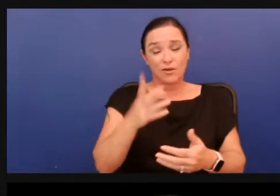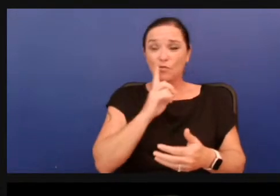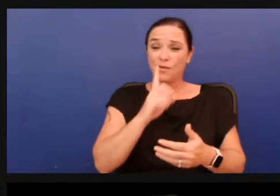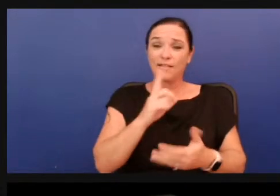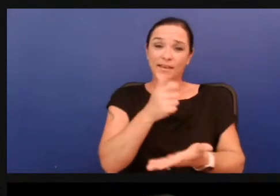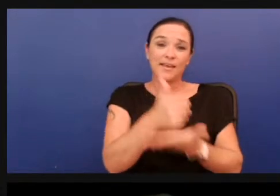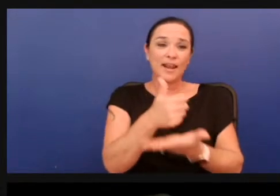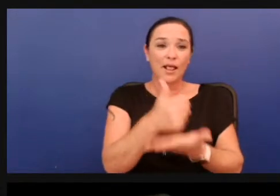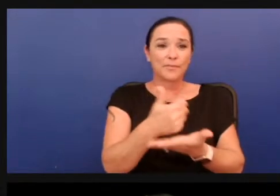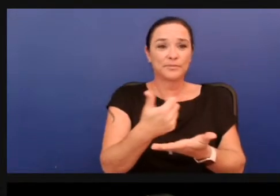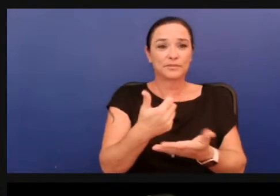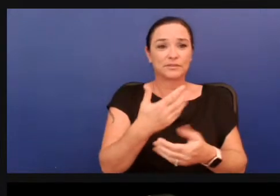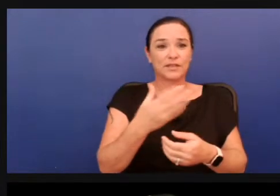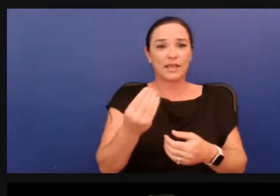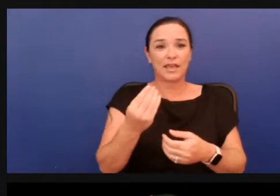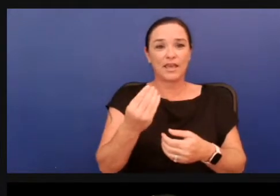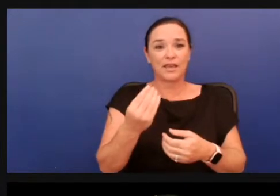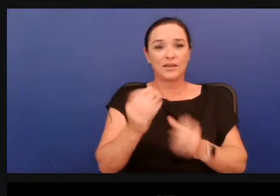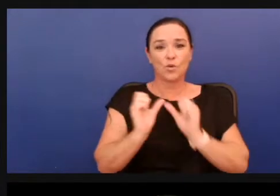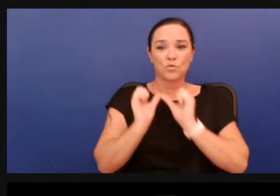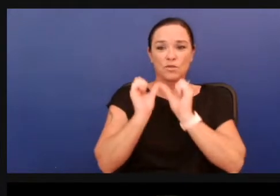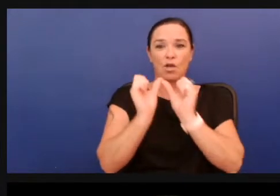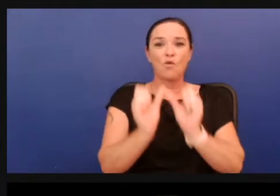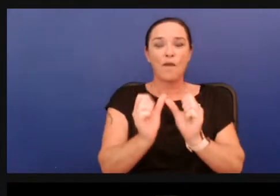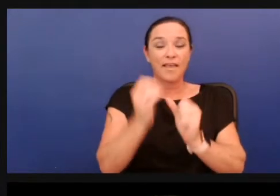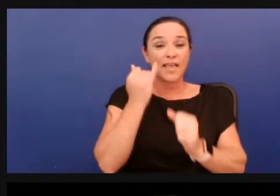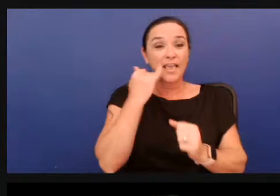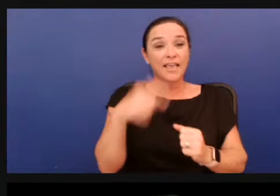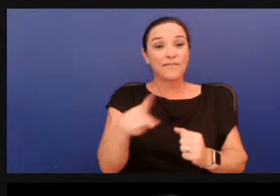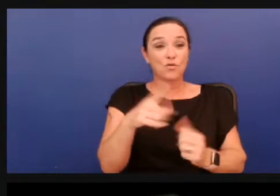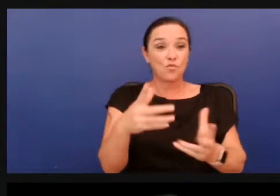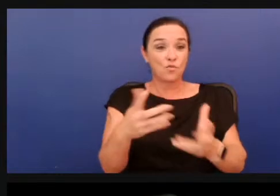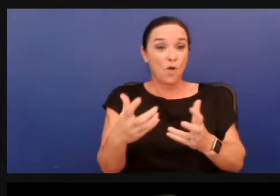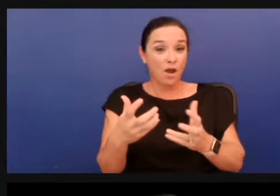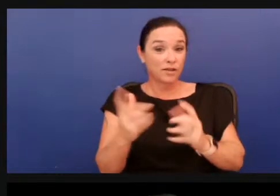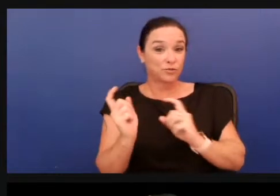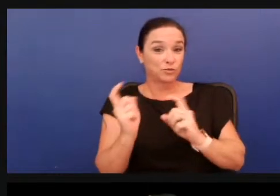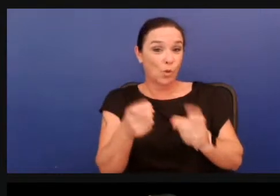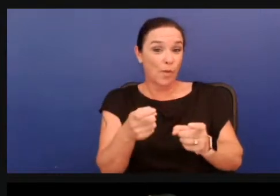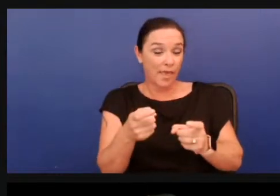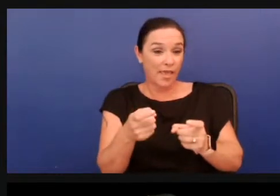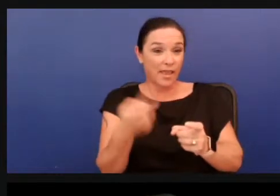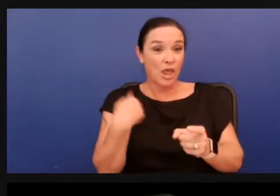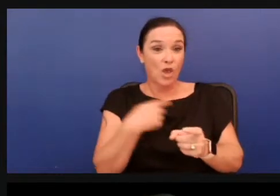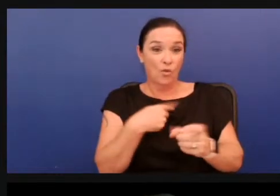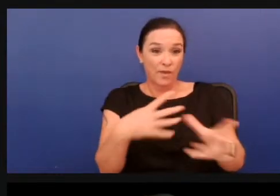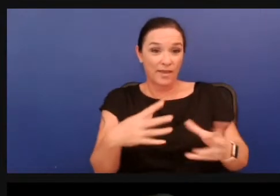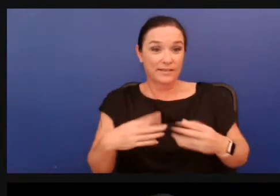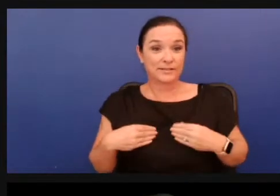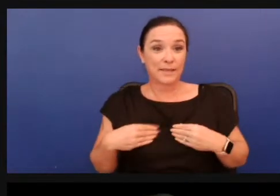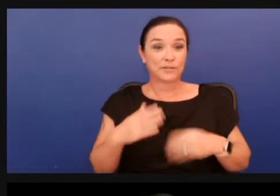though, and it goes a long way. If you are so inclined to make a donation, we take those on